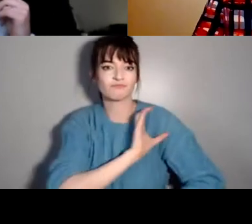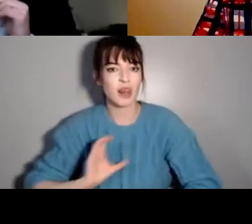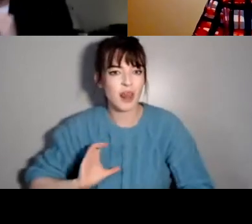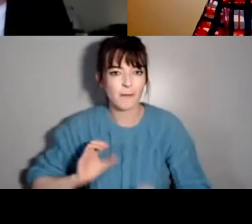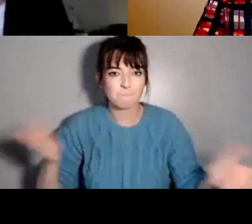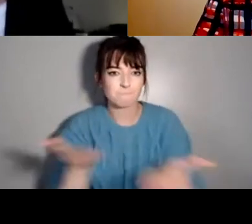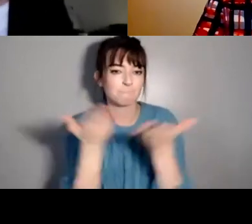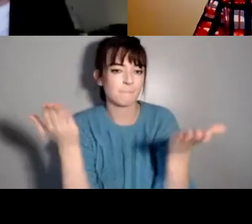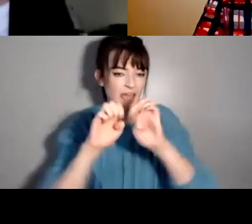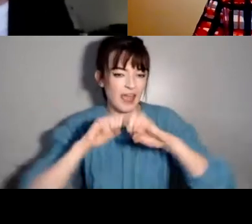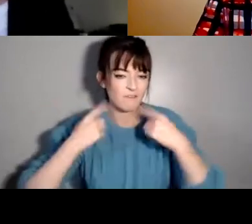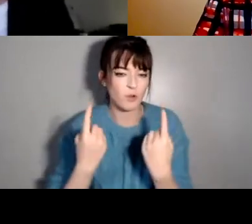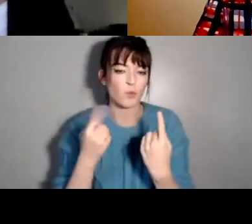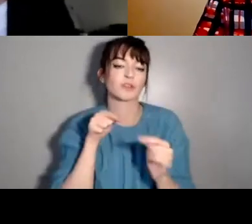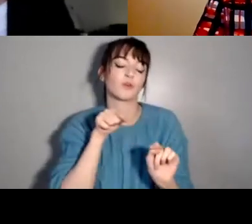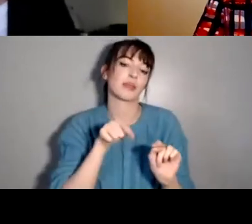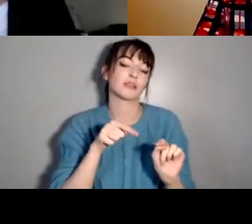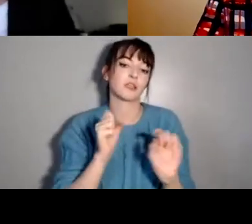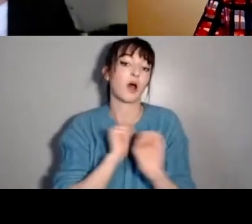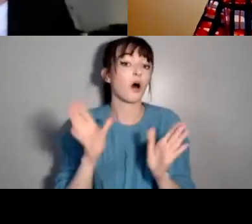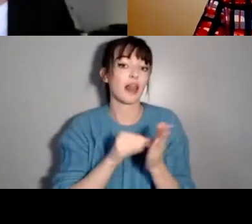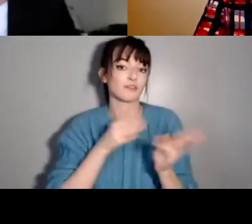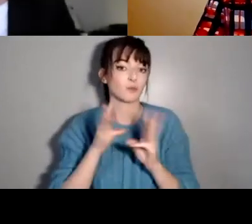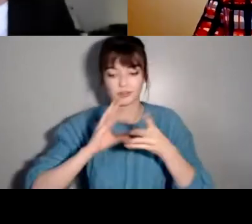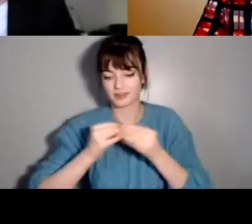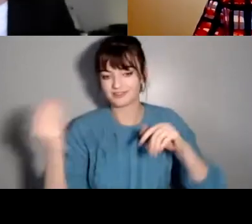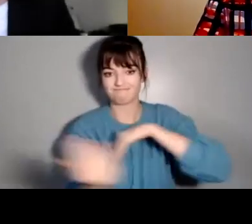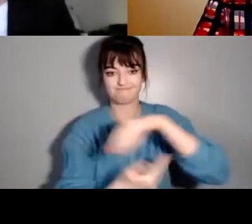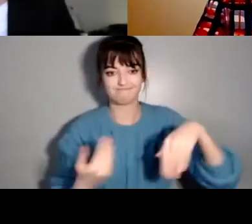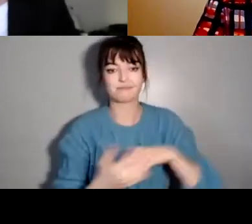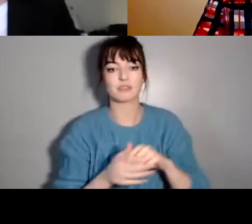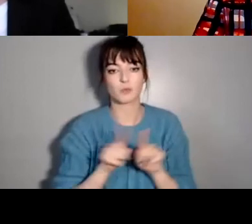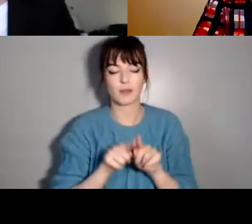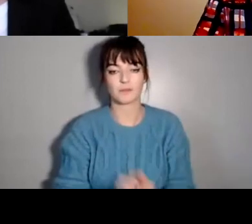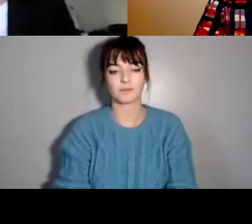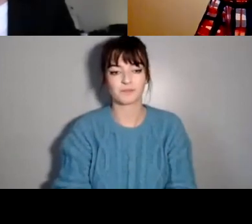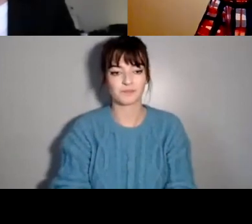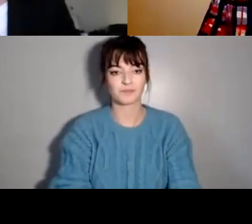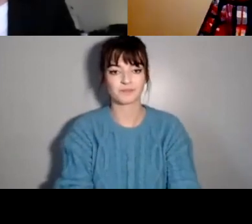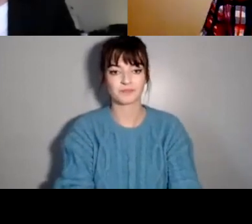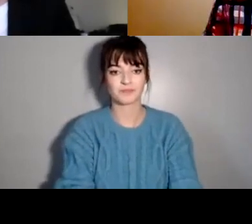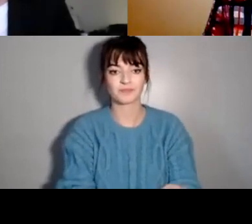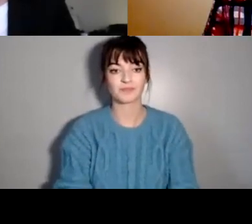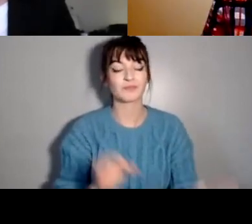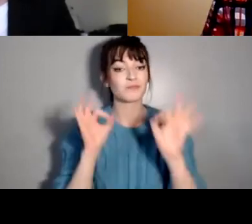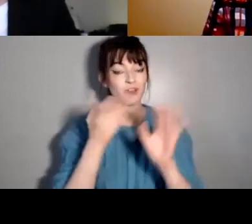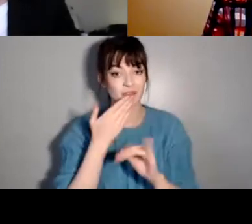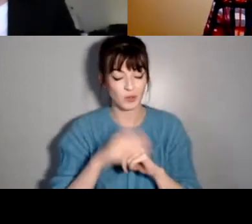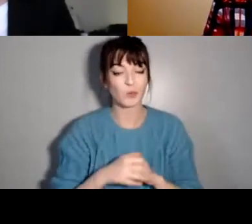you know, so that's something that we're all going to have to take away from this today as well. Great, thanks for